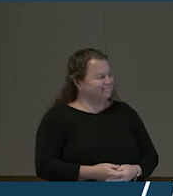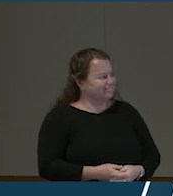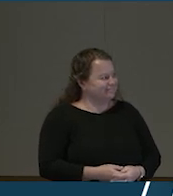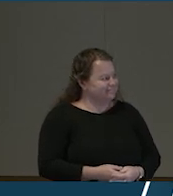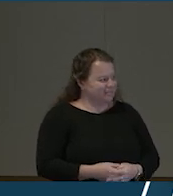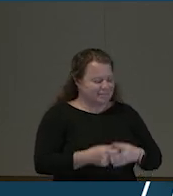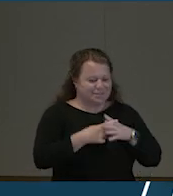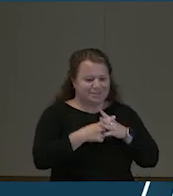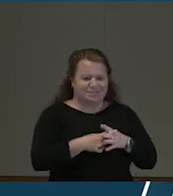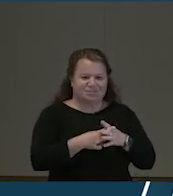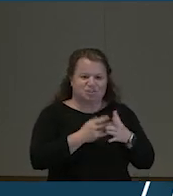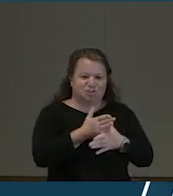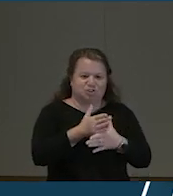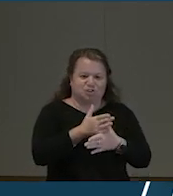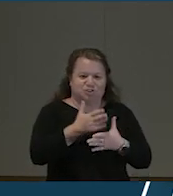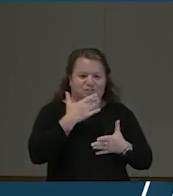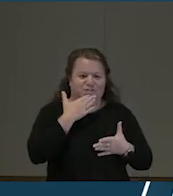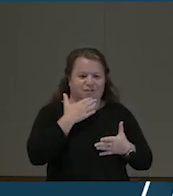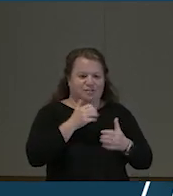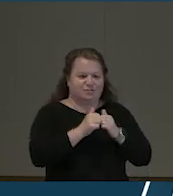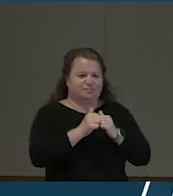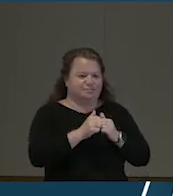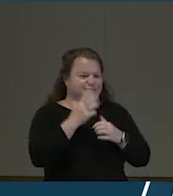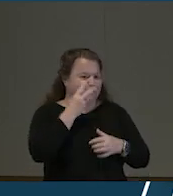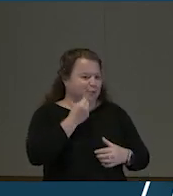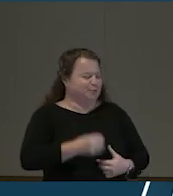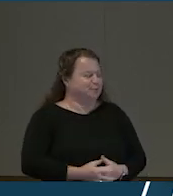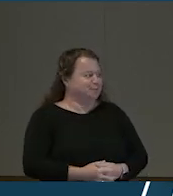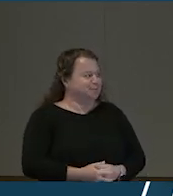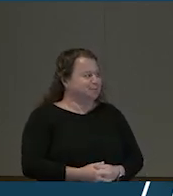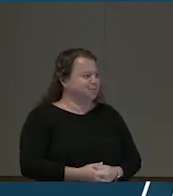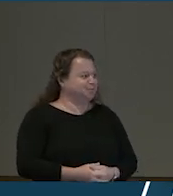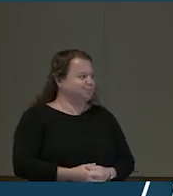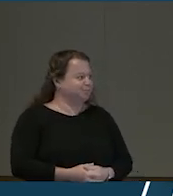Let's do it. Wow. Pretty.